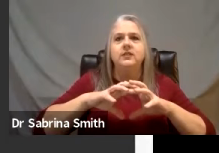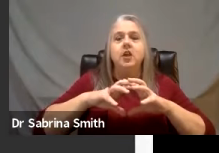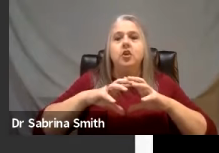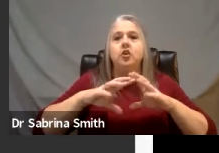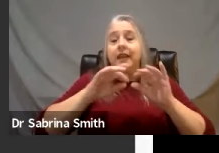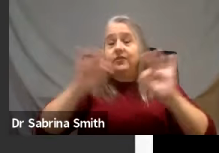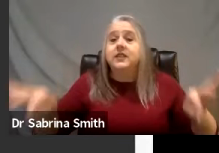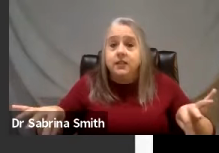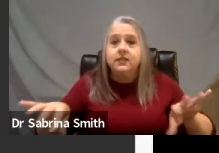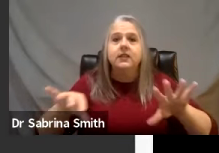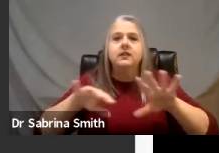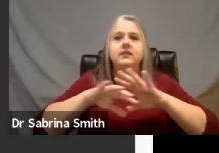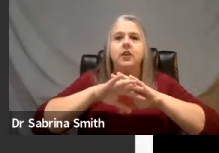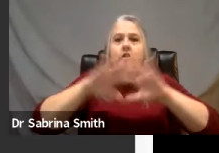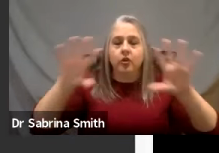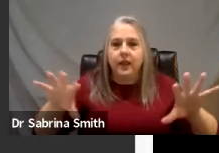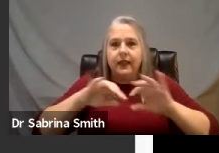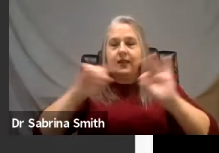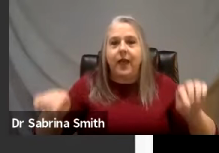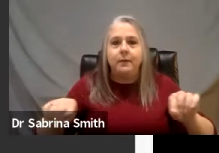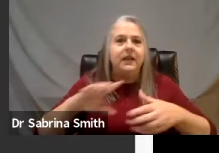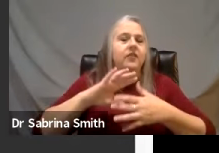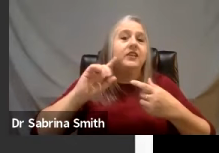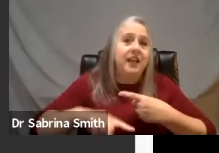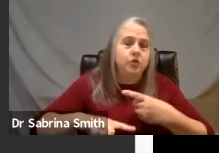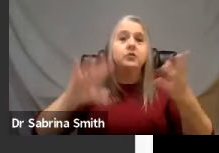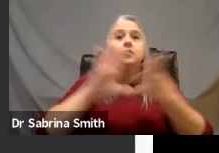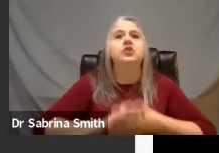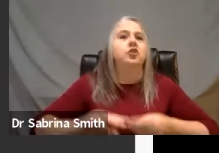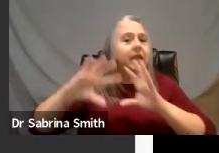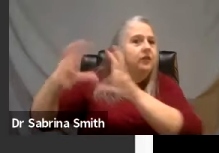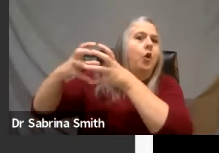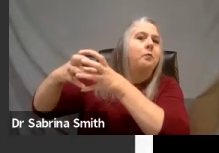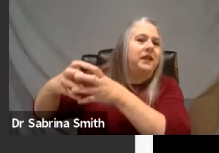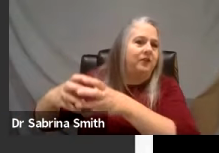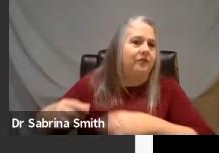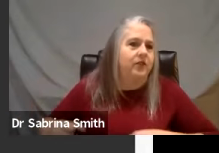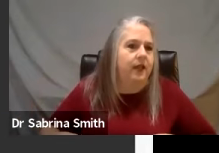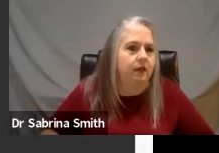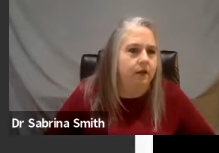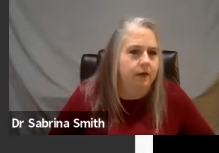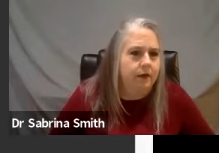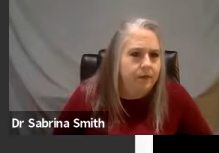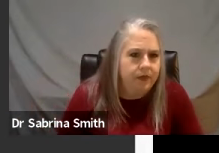which is you're getting the sentences and you're getting that meaning. And then the textual is which you're getting the whole meat of